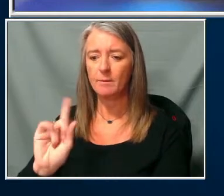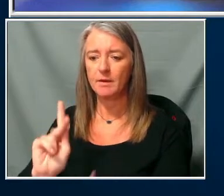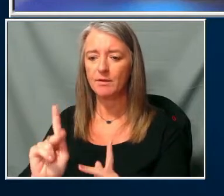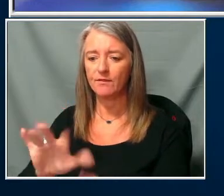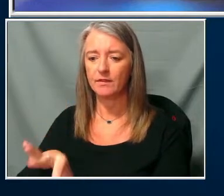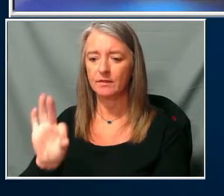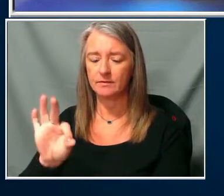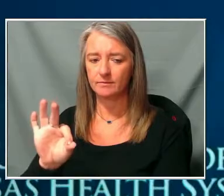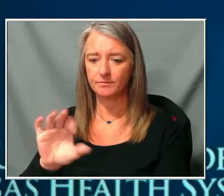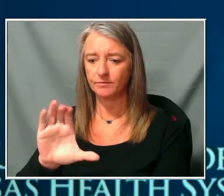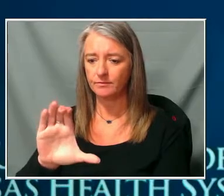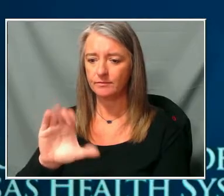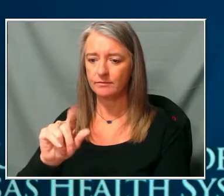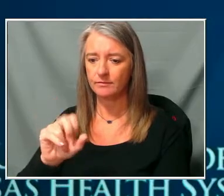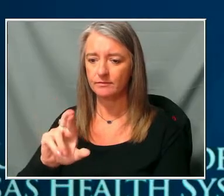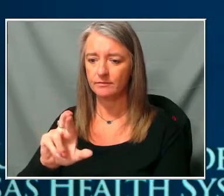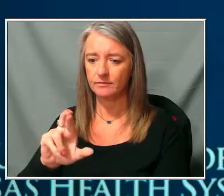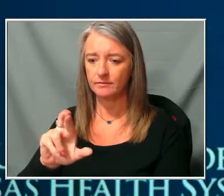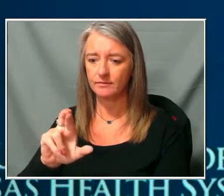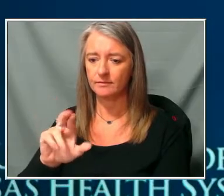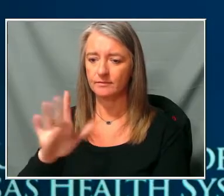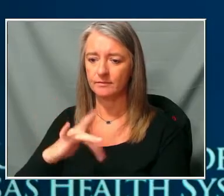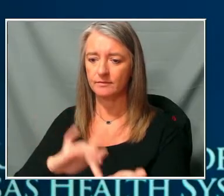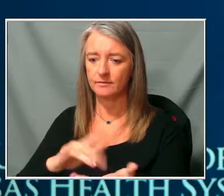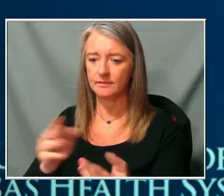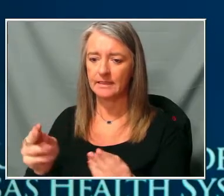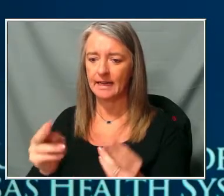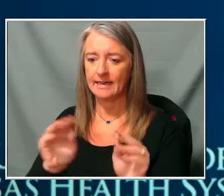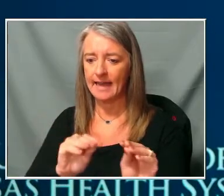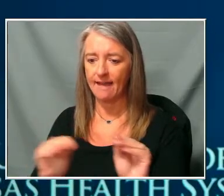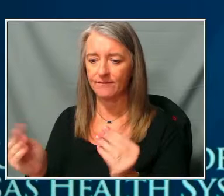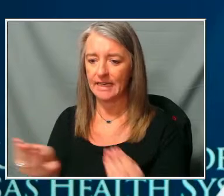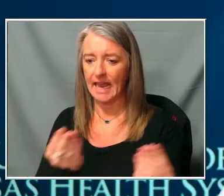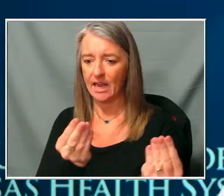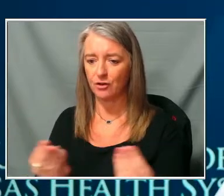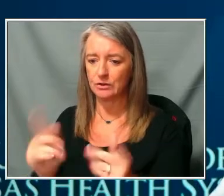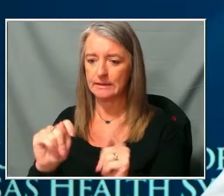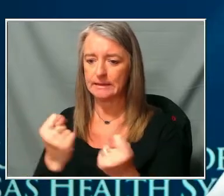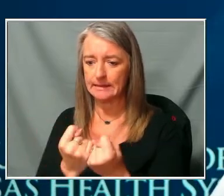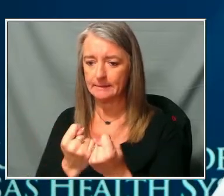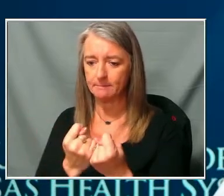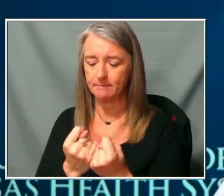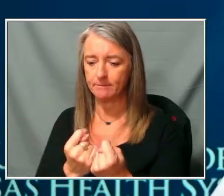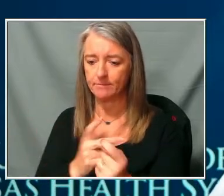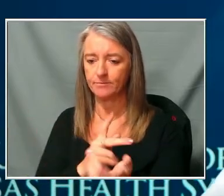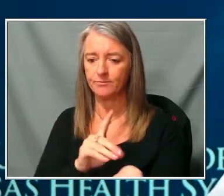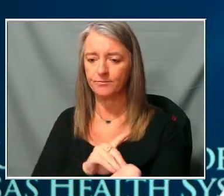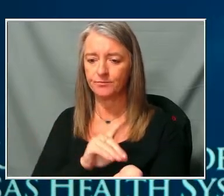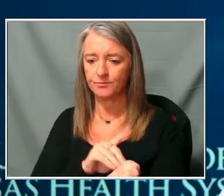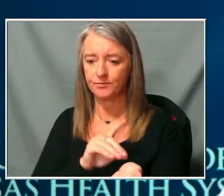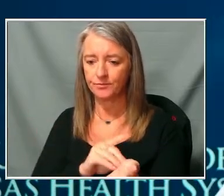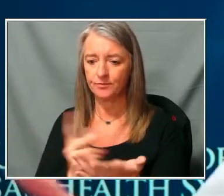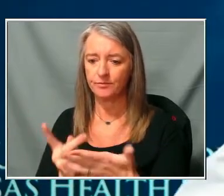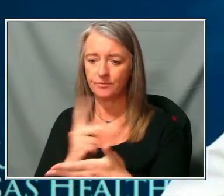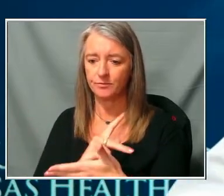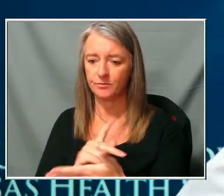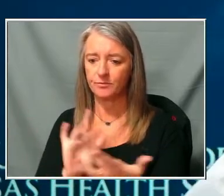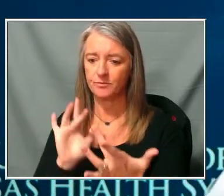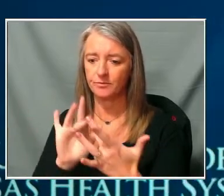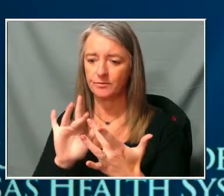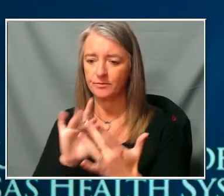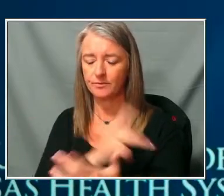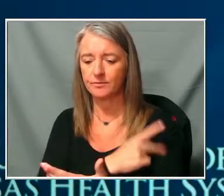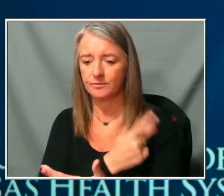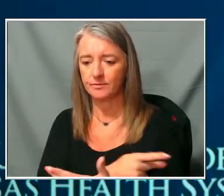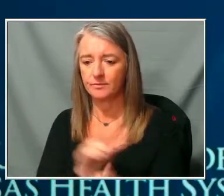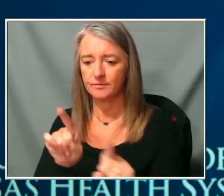out to the Cancer Center Navigator team, and we have patients, physicians or primary care physicians who reach out for them. We have patients, just like